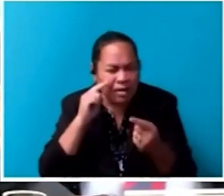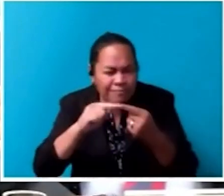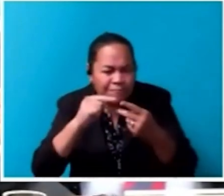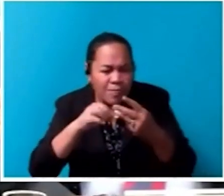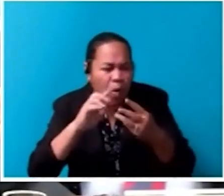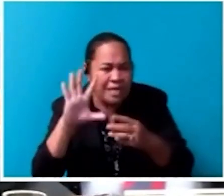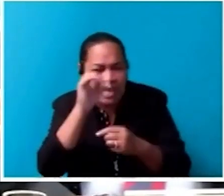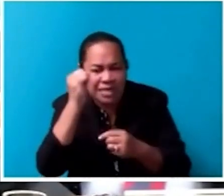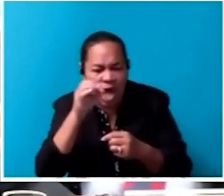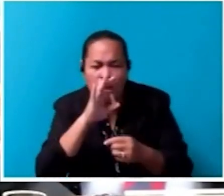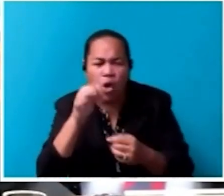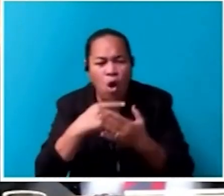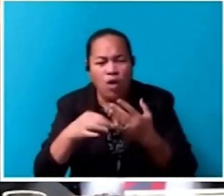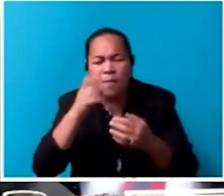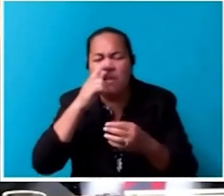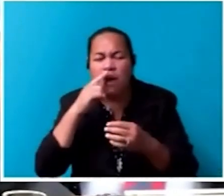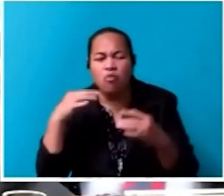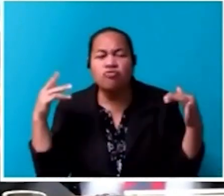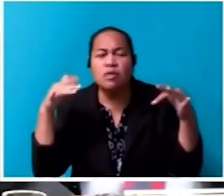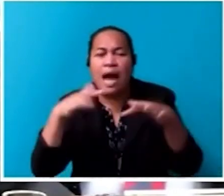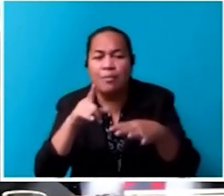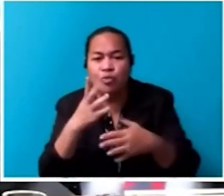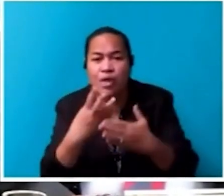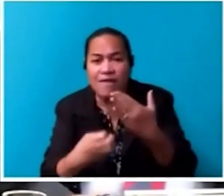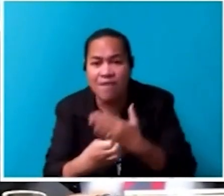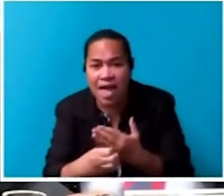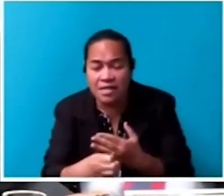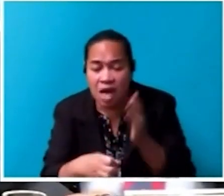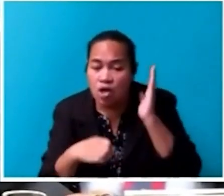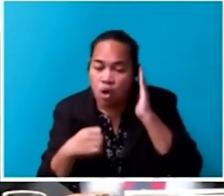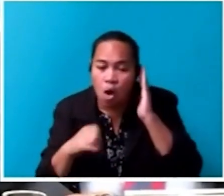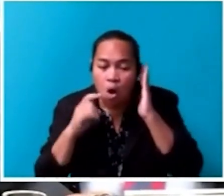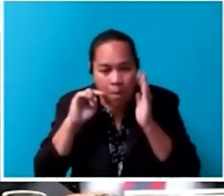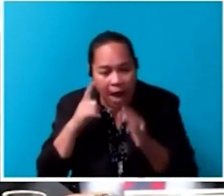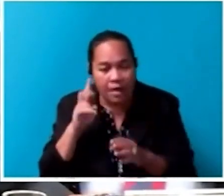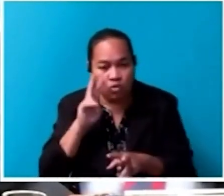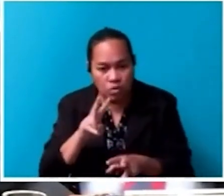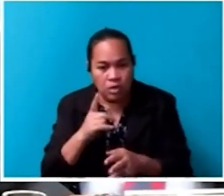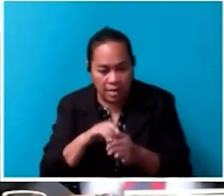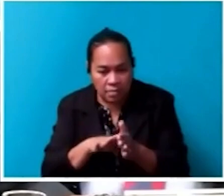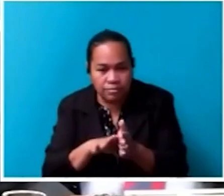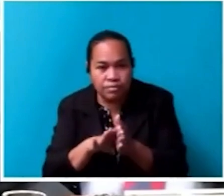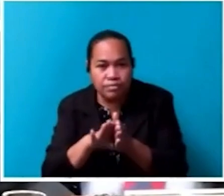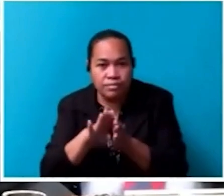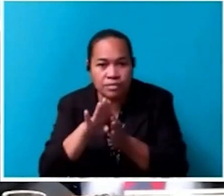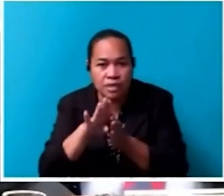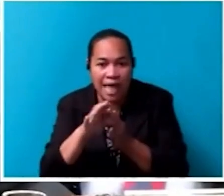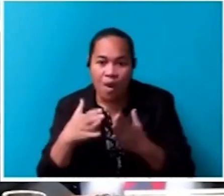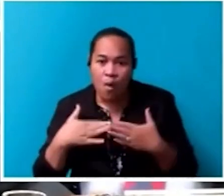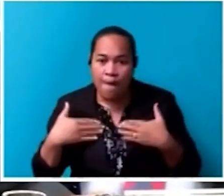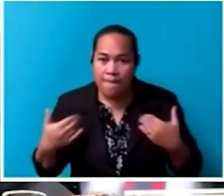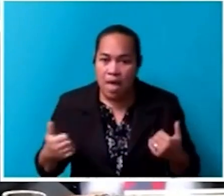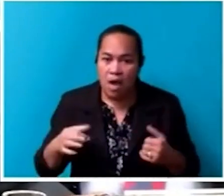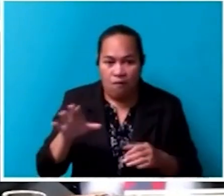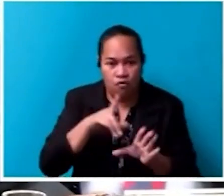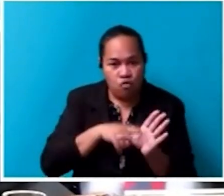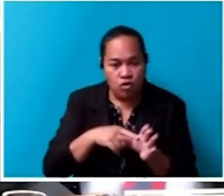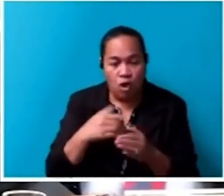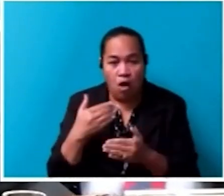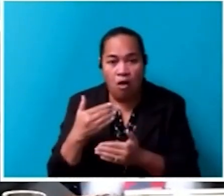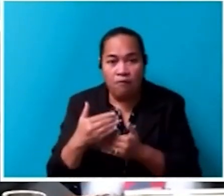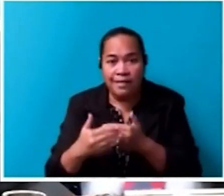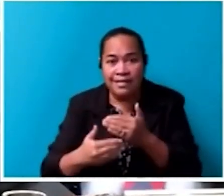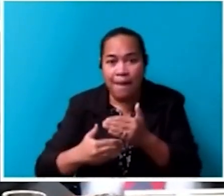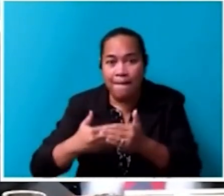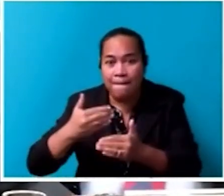just the people at these events, but having some progressive enhancement in the well-being of the youth over time